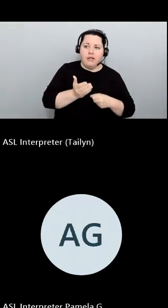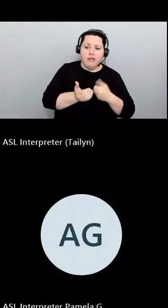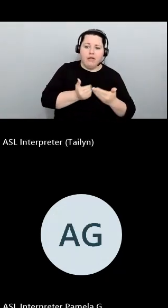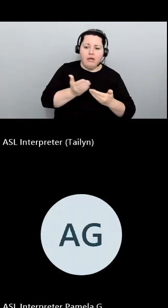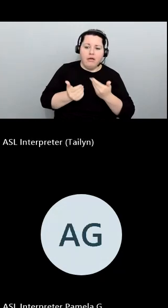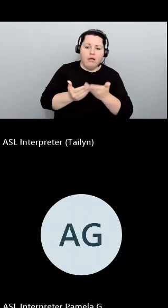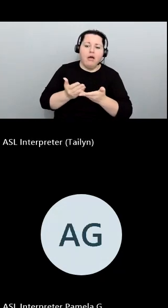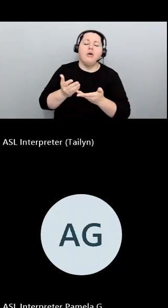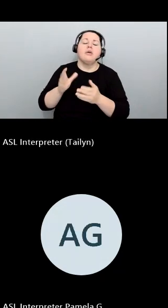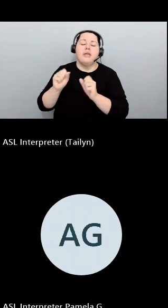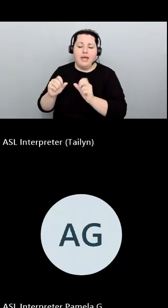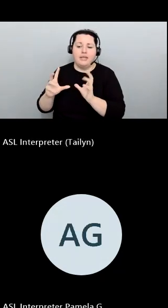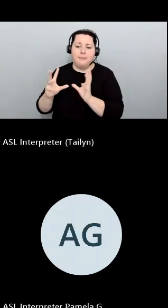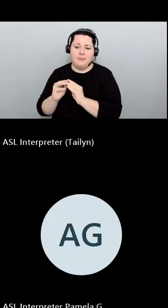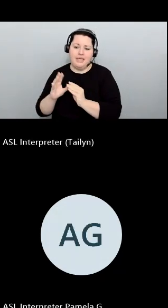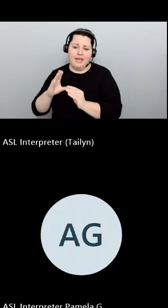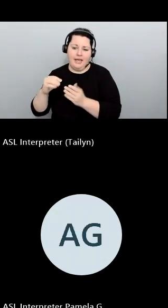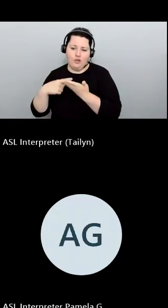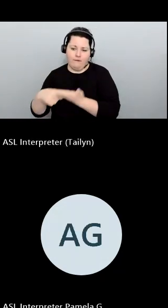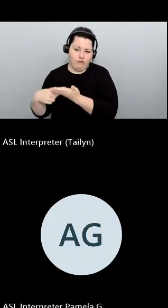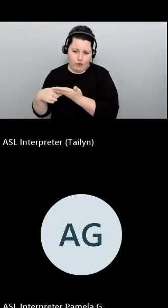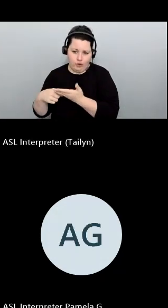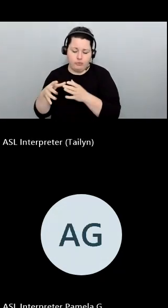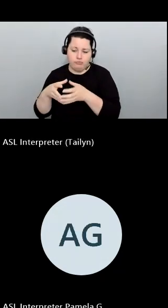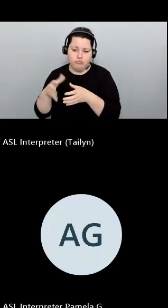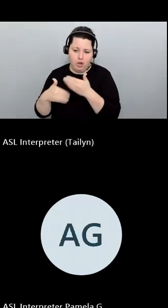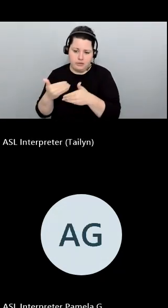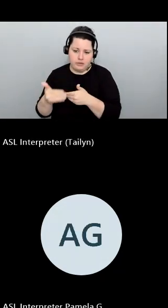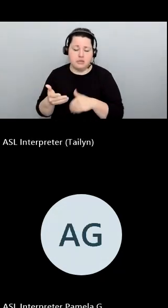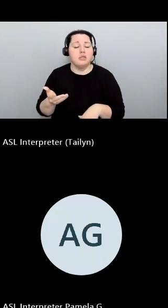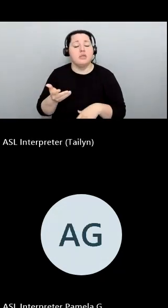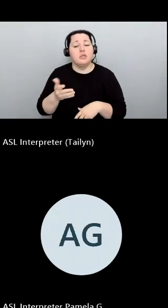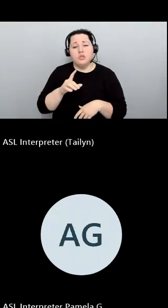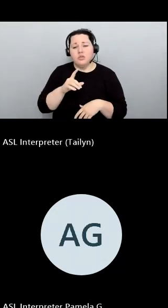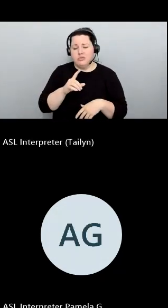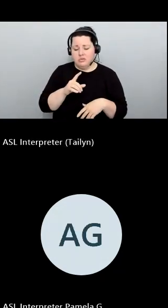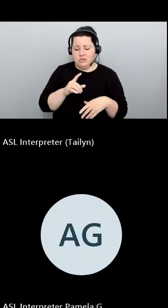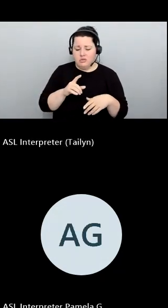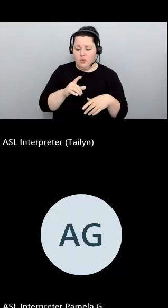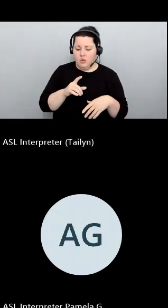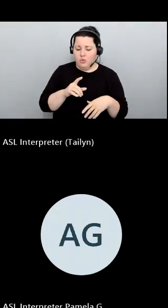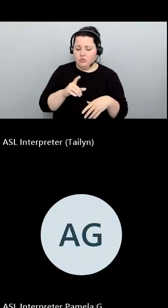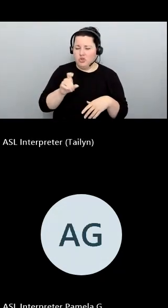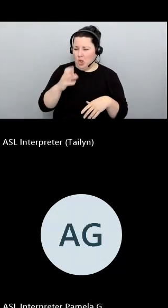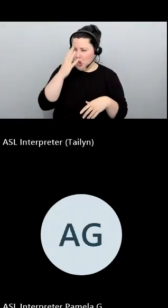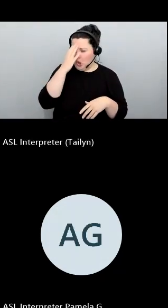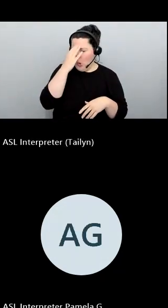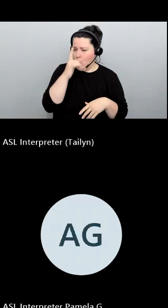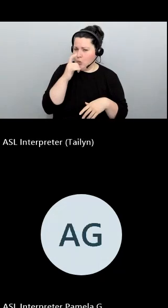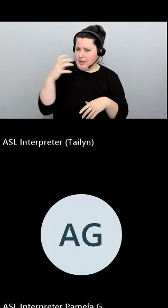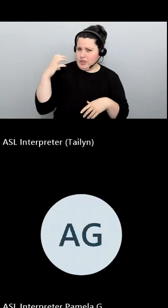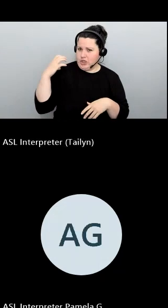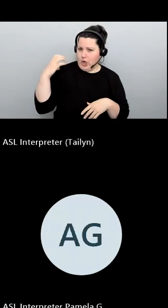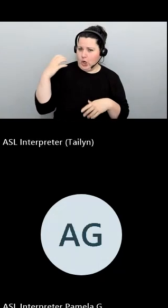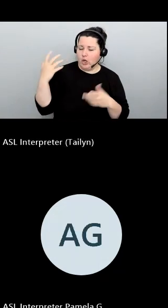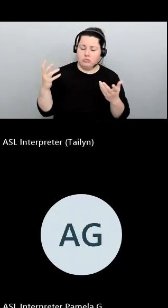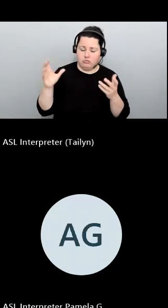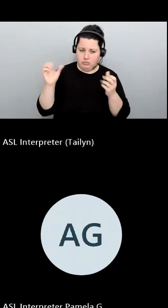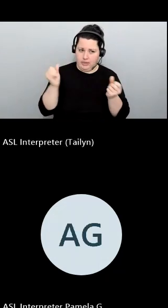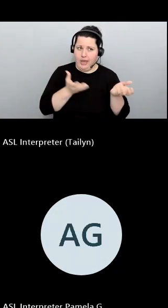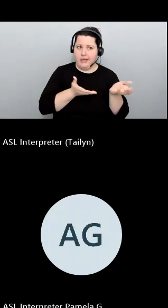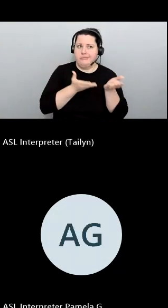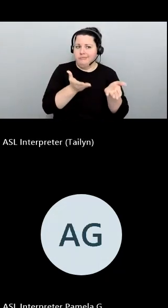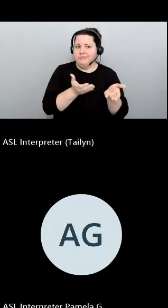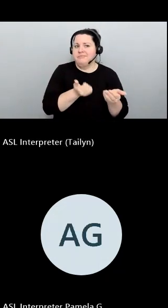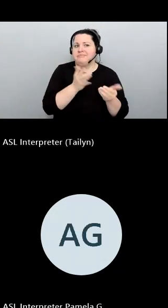meet and confer process. And so it's good for you to know who your meet and confer chair is so that you can bring issues to